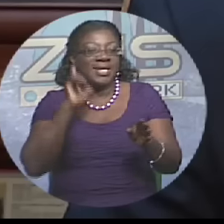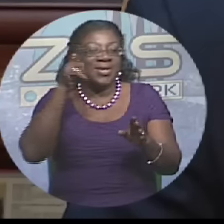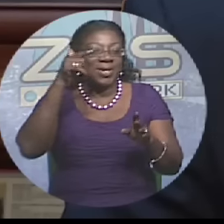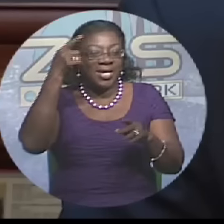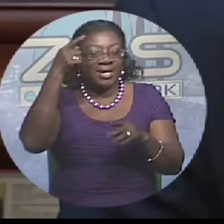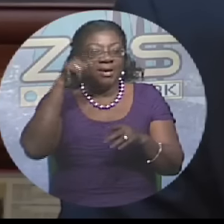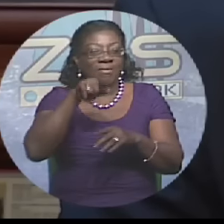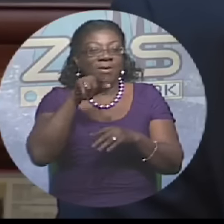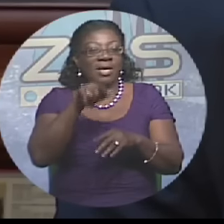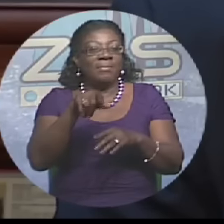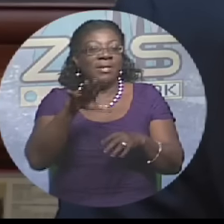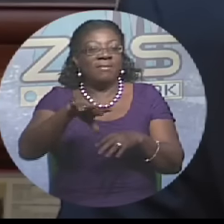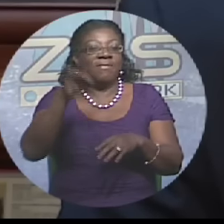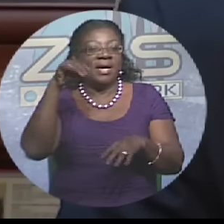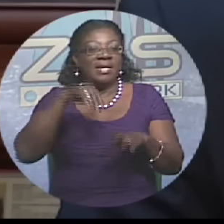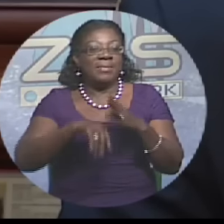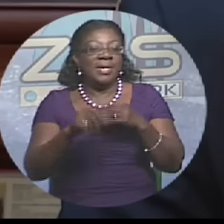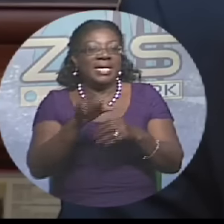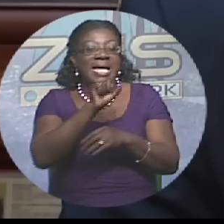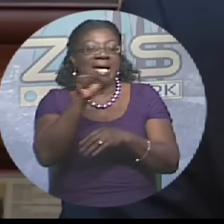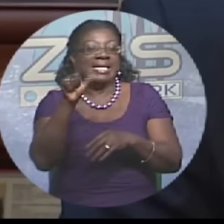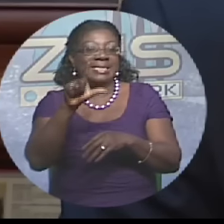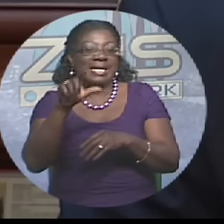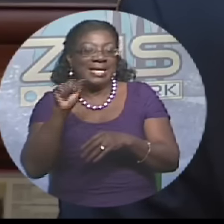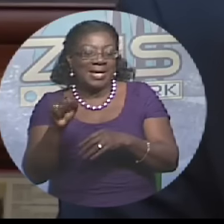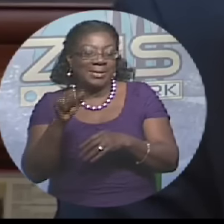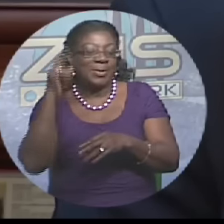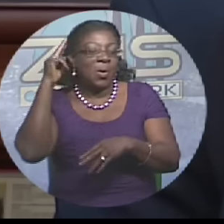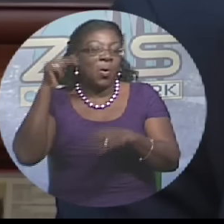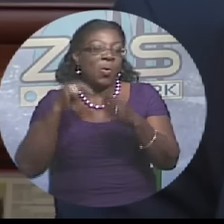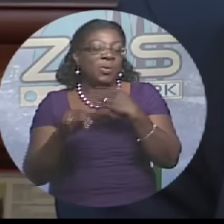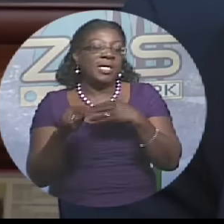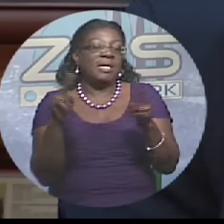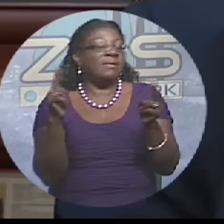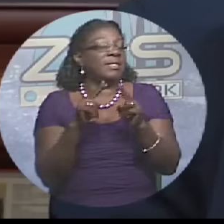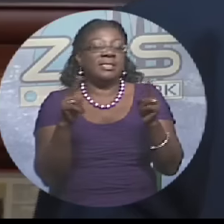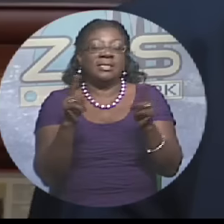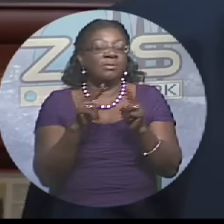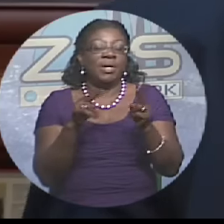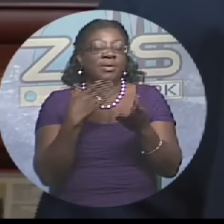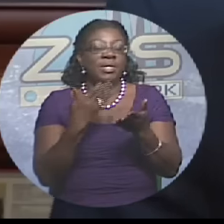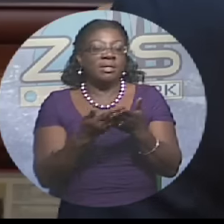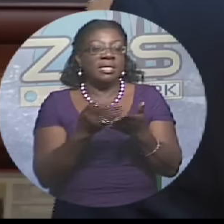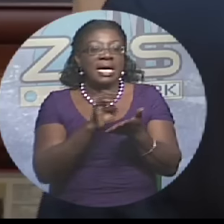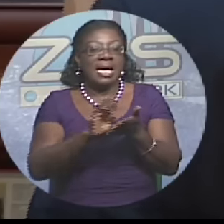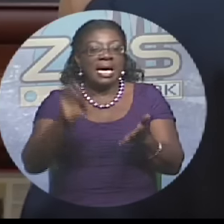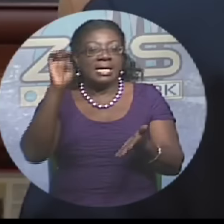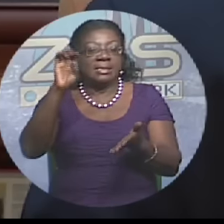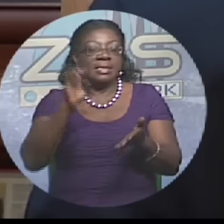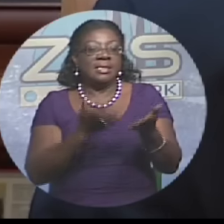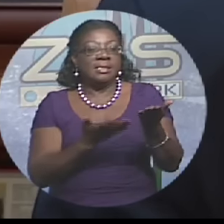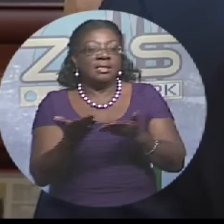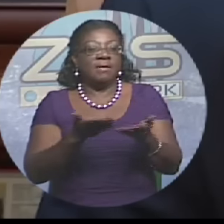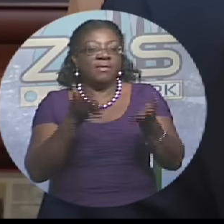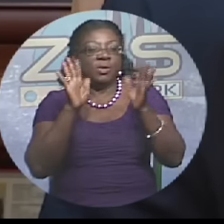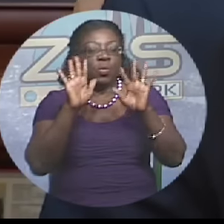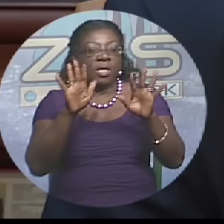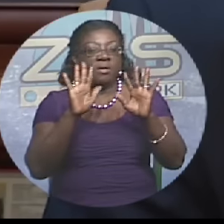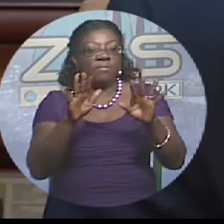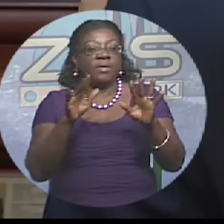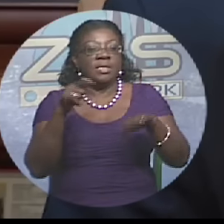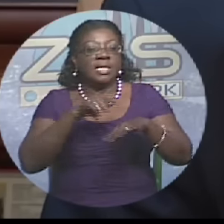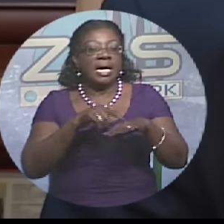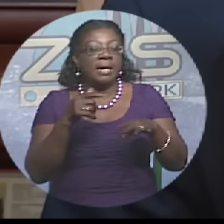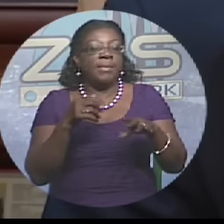to find me in the SLS facility. You just come and look for me there, because it was such a wonderful kind of environment